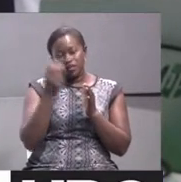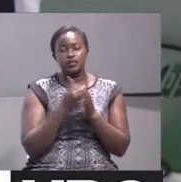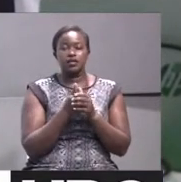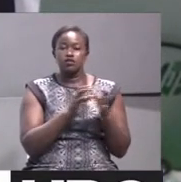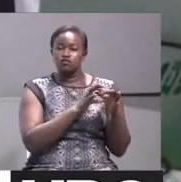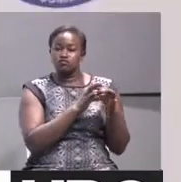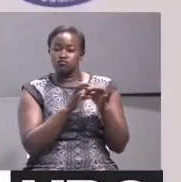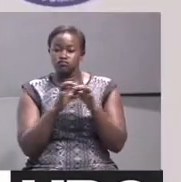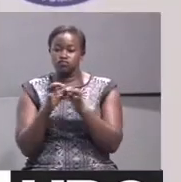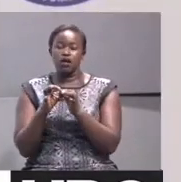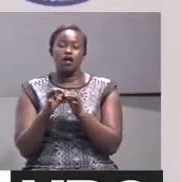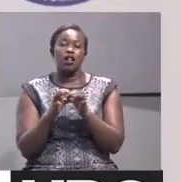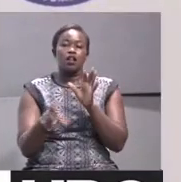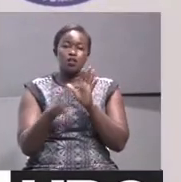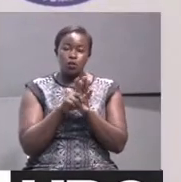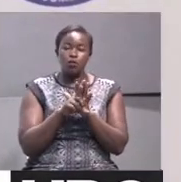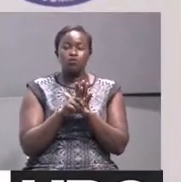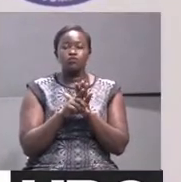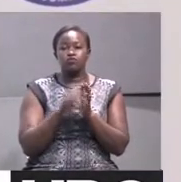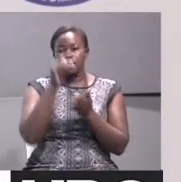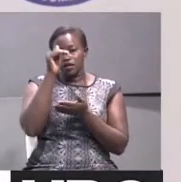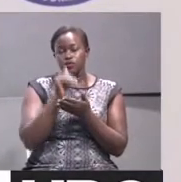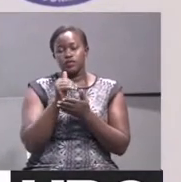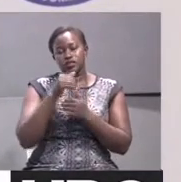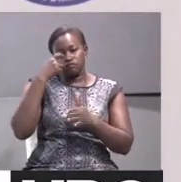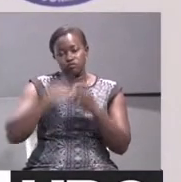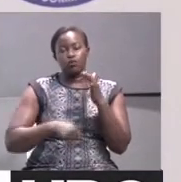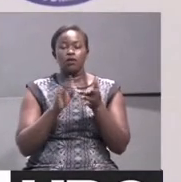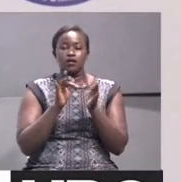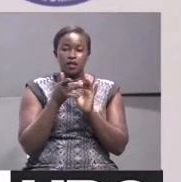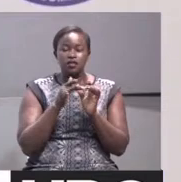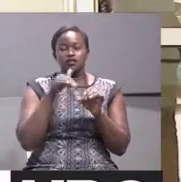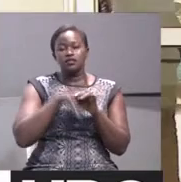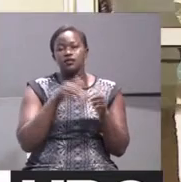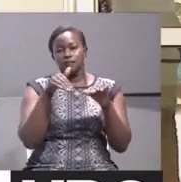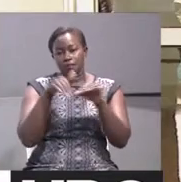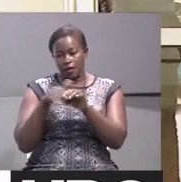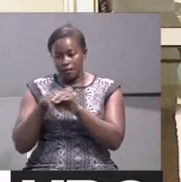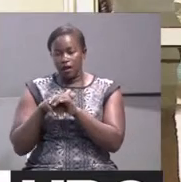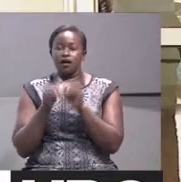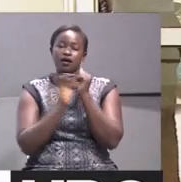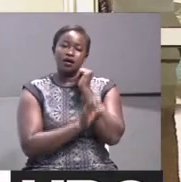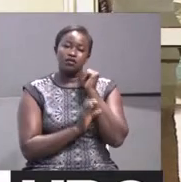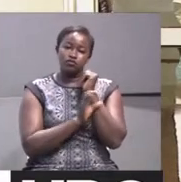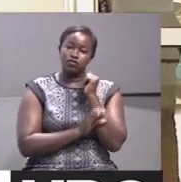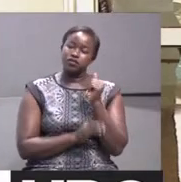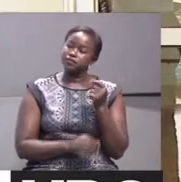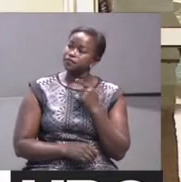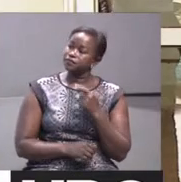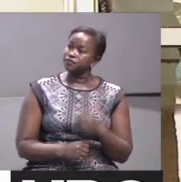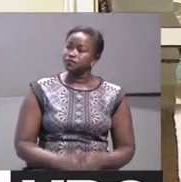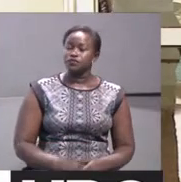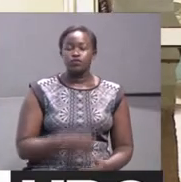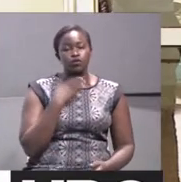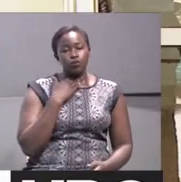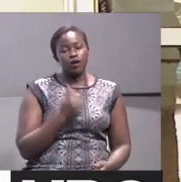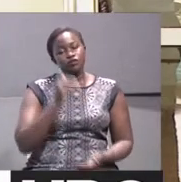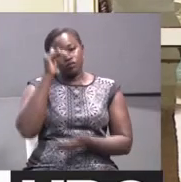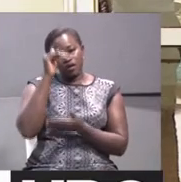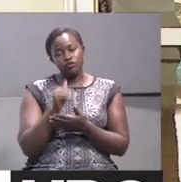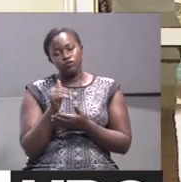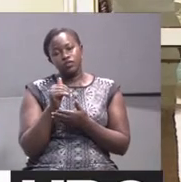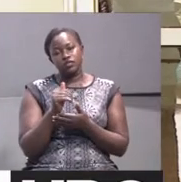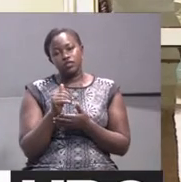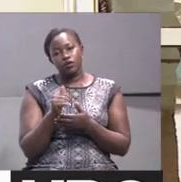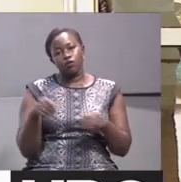and regulatory framework to reduce the costs of internet across member states. So we are introducing a concept of open access.